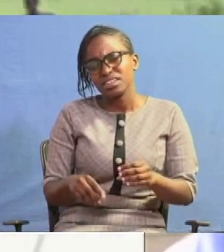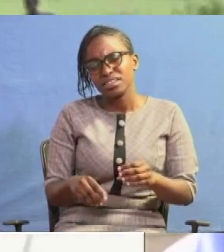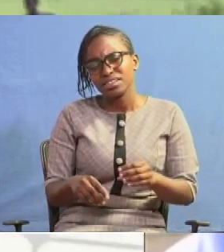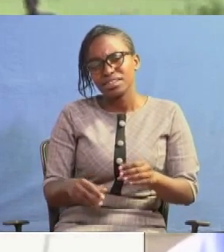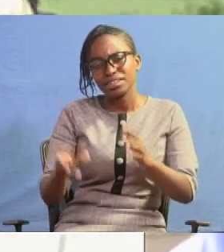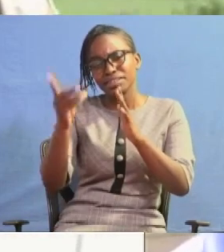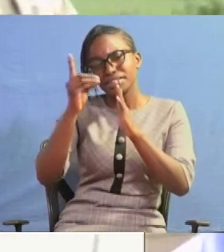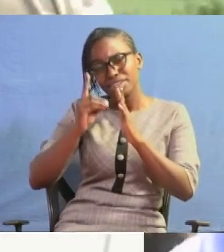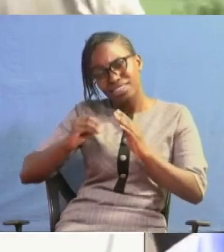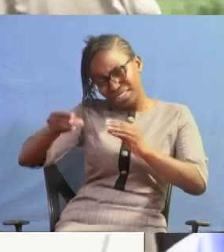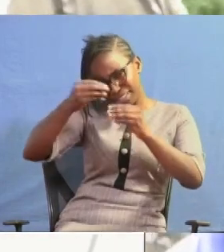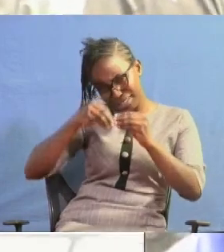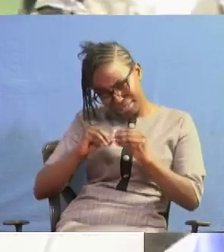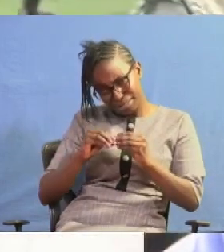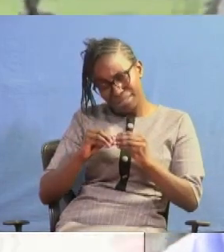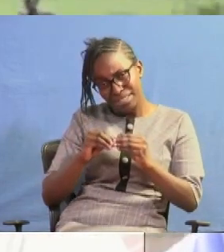kama ni mbio